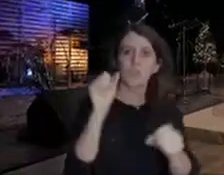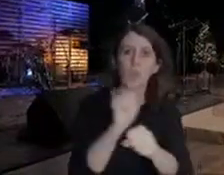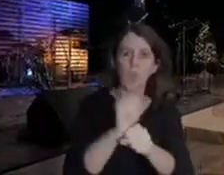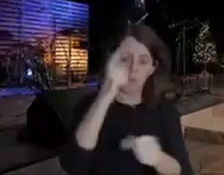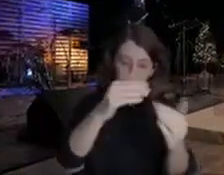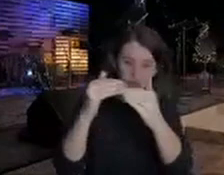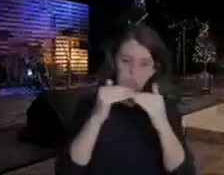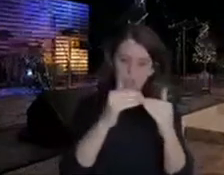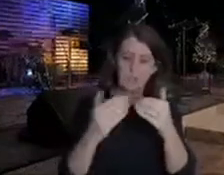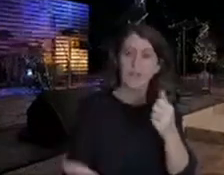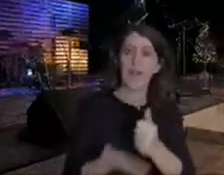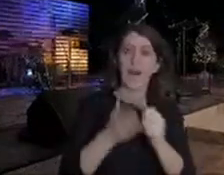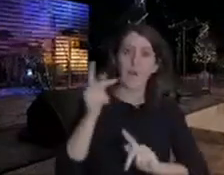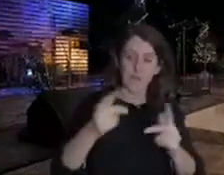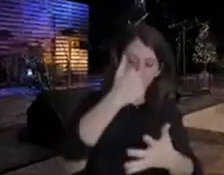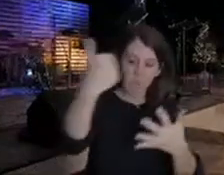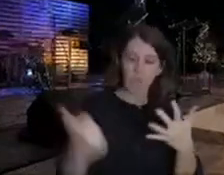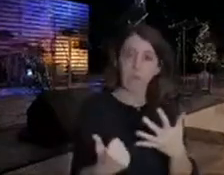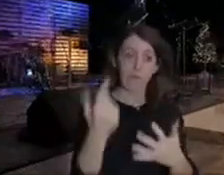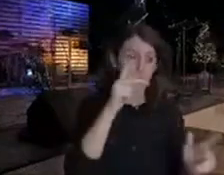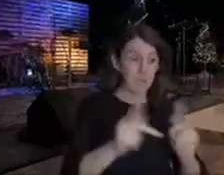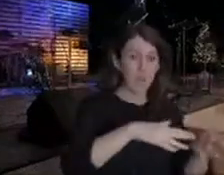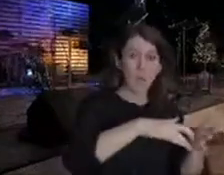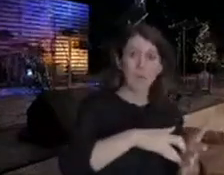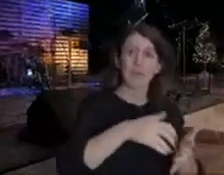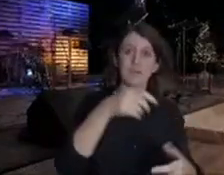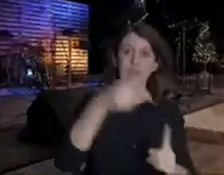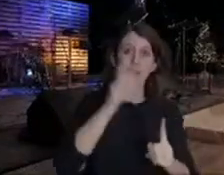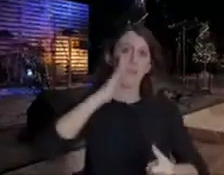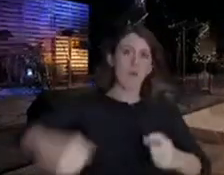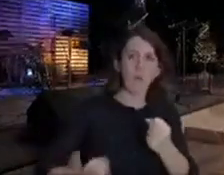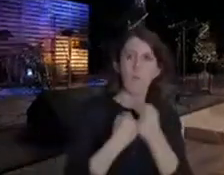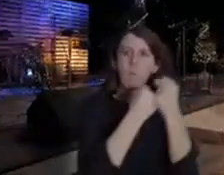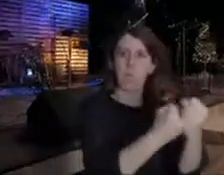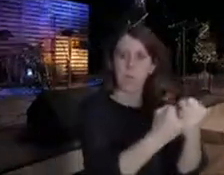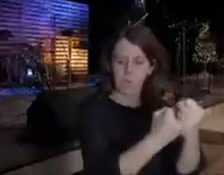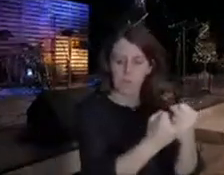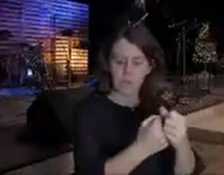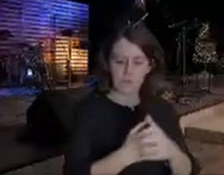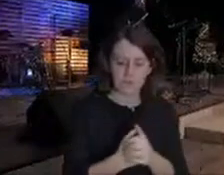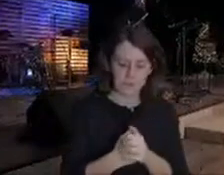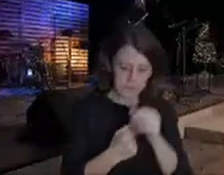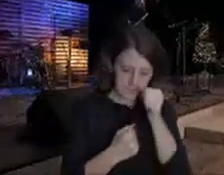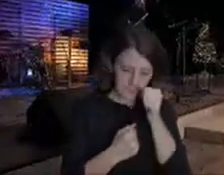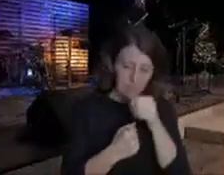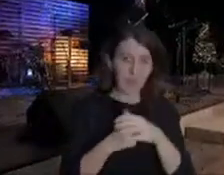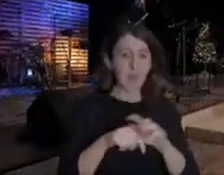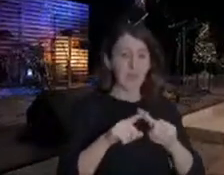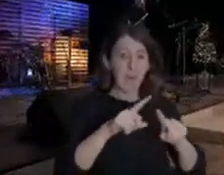saying here. But he's not going to do it based on what he sees or on what he hears. He's going to do it based on his righteousness.